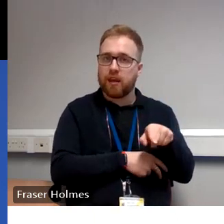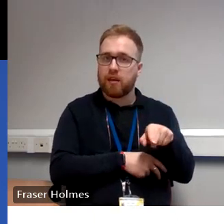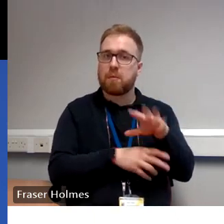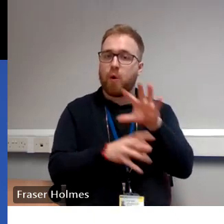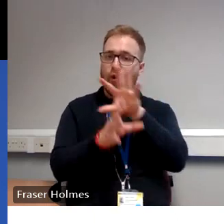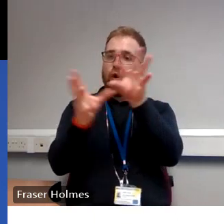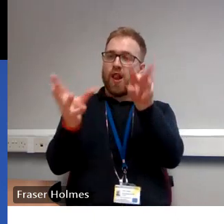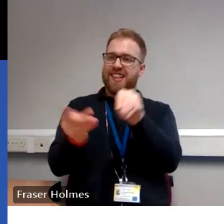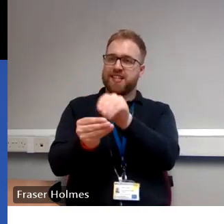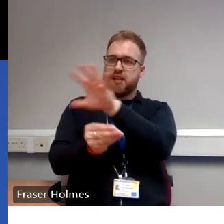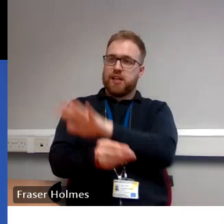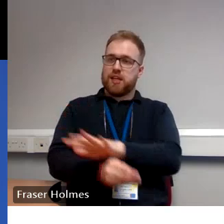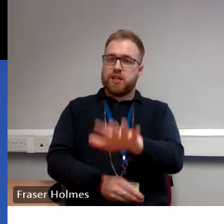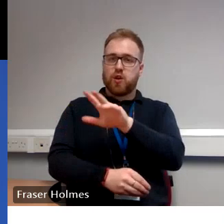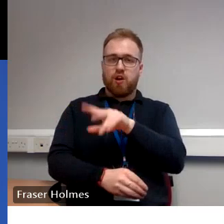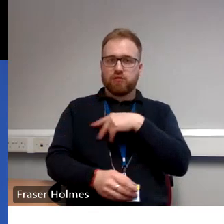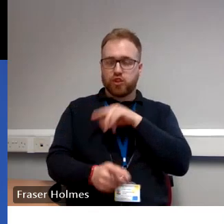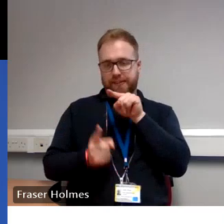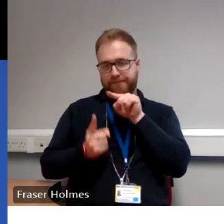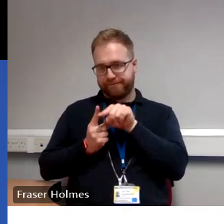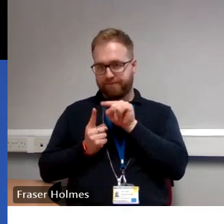Holistic, yeah.